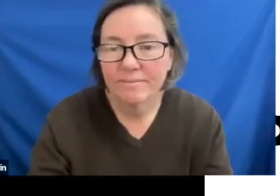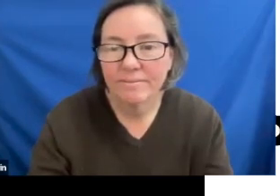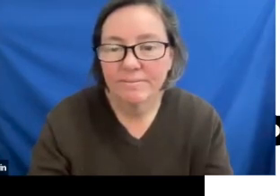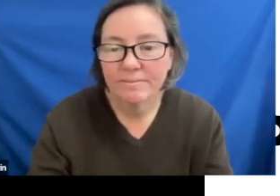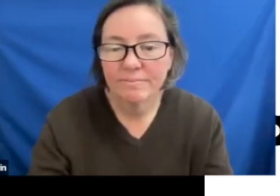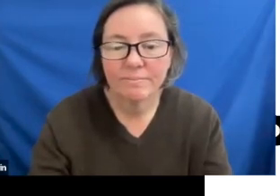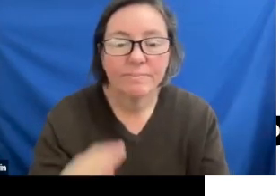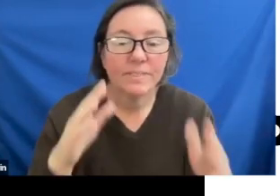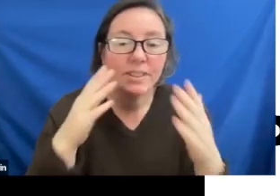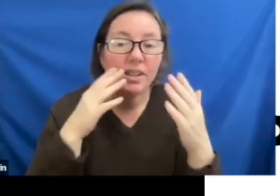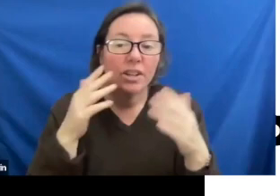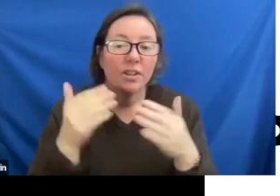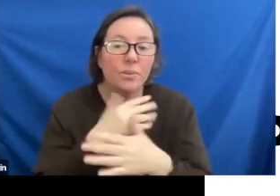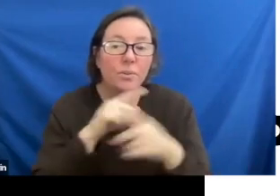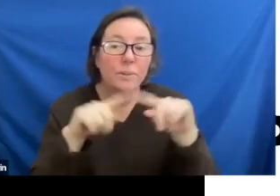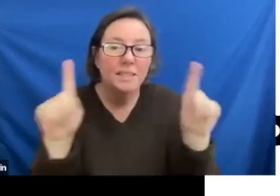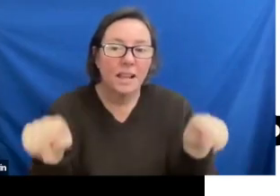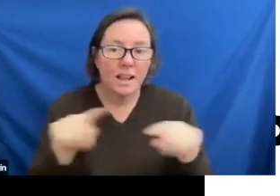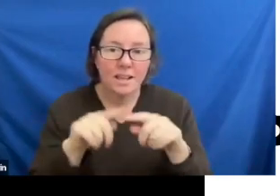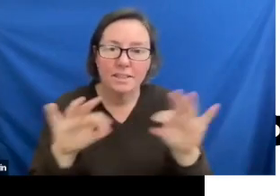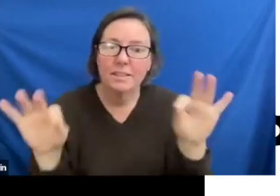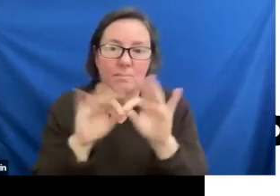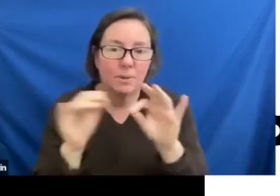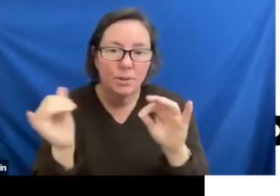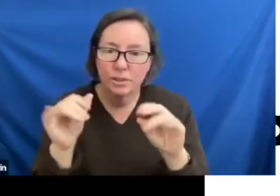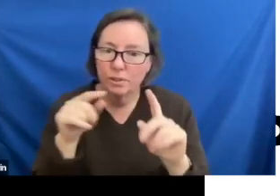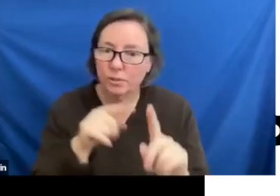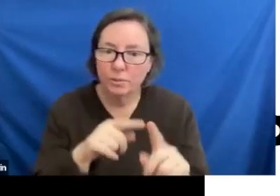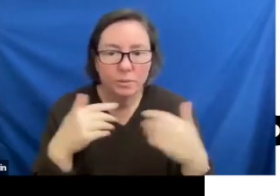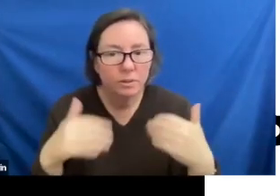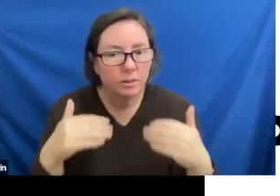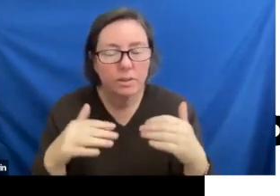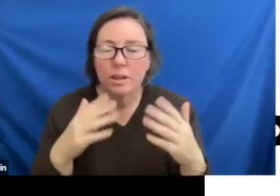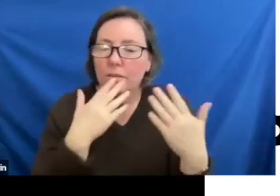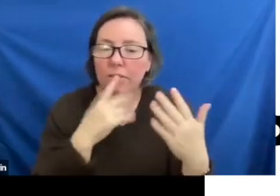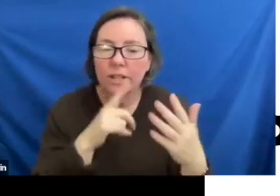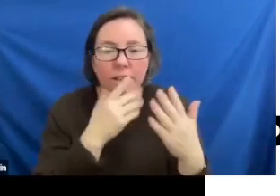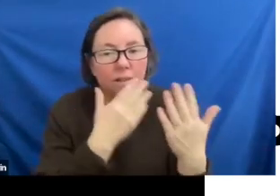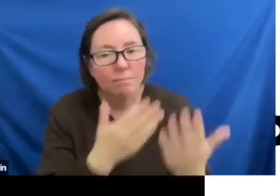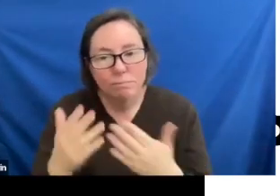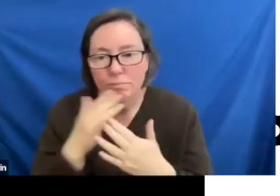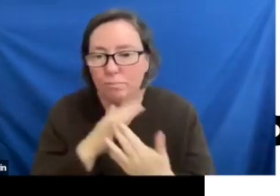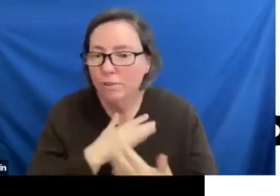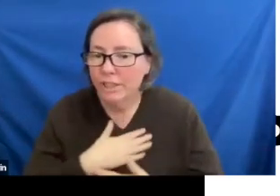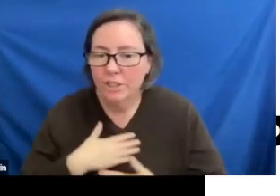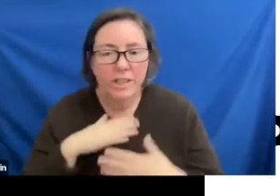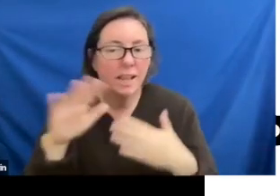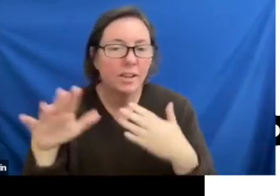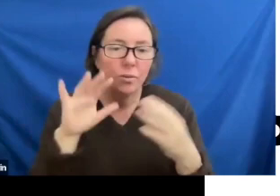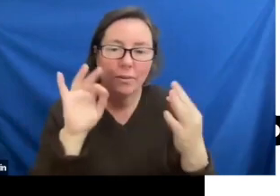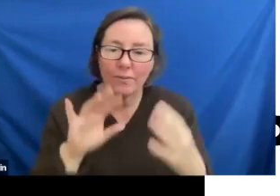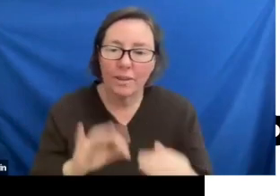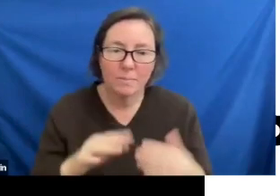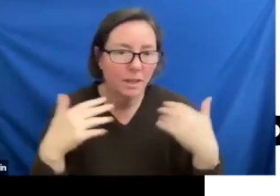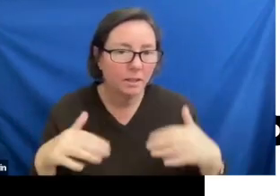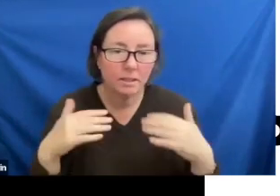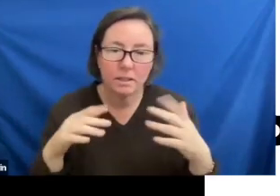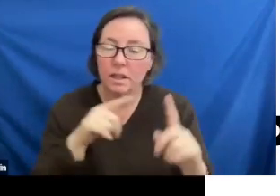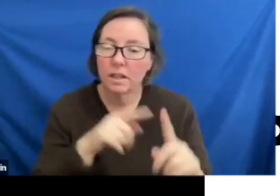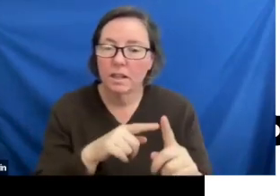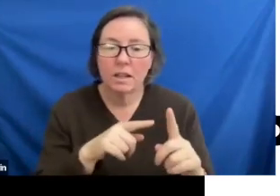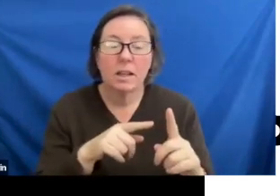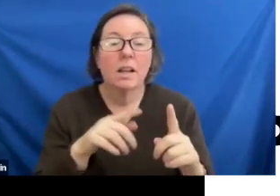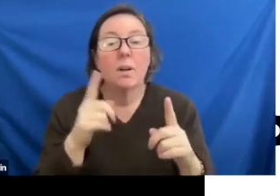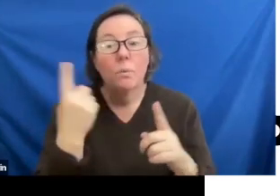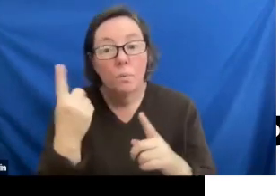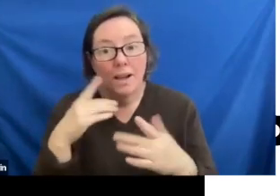commissioner. That doesn't trickle down to me. That comes directly to me. So one idea that we really got a little excited about